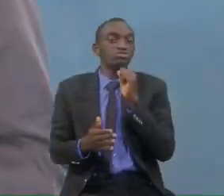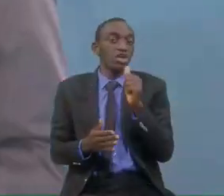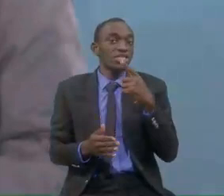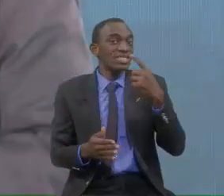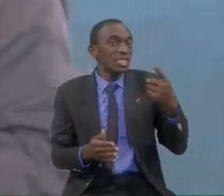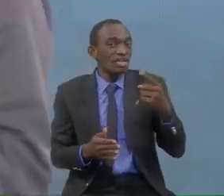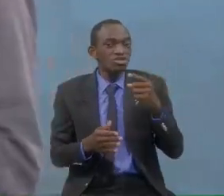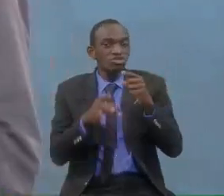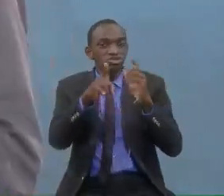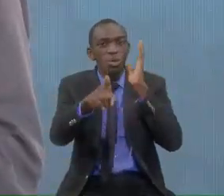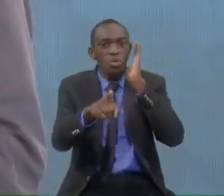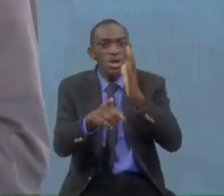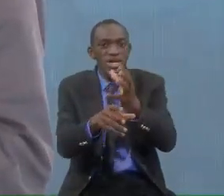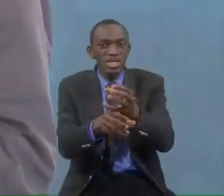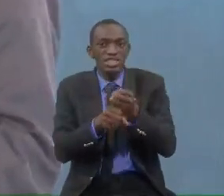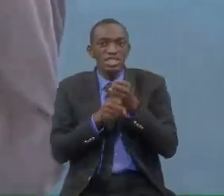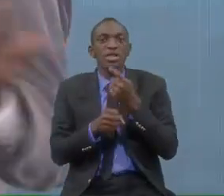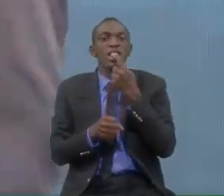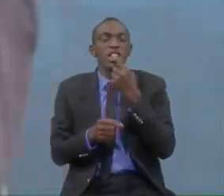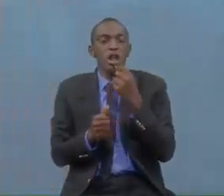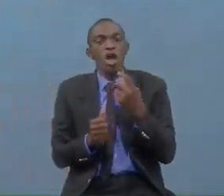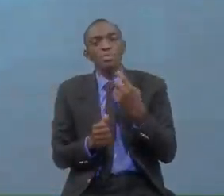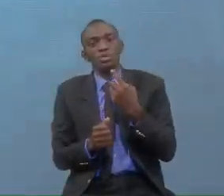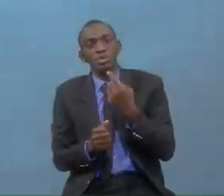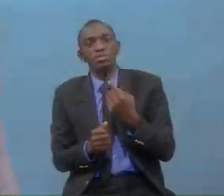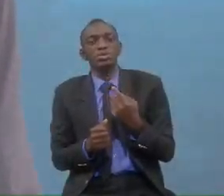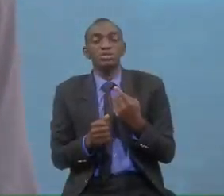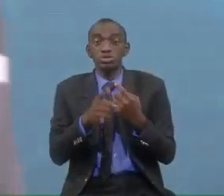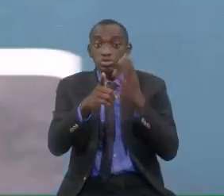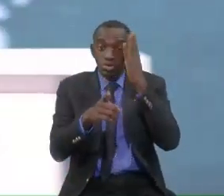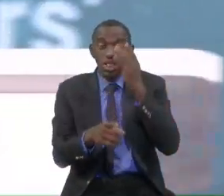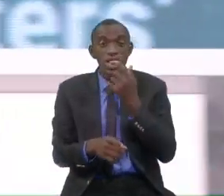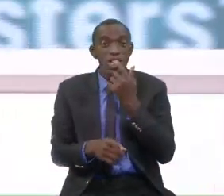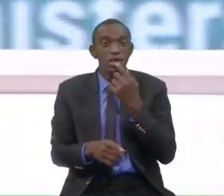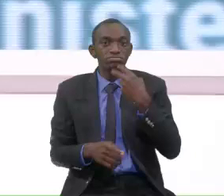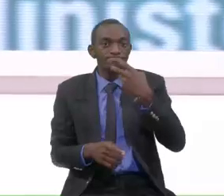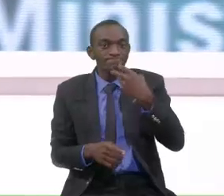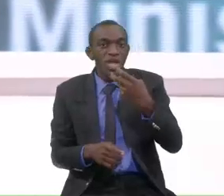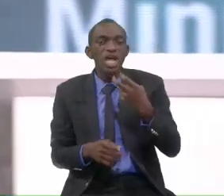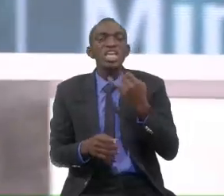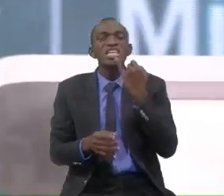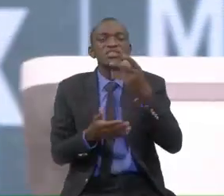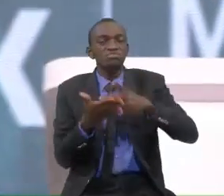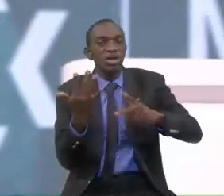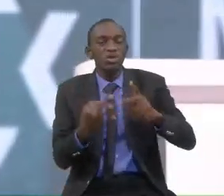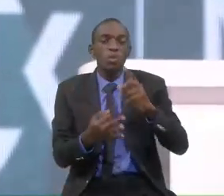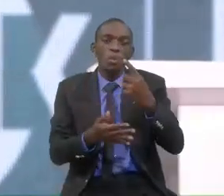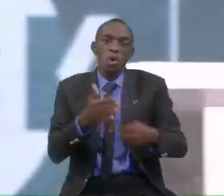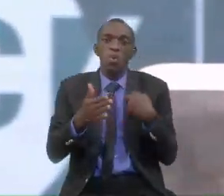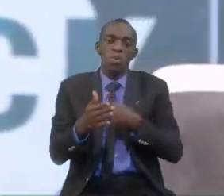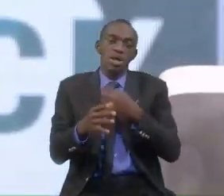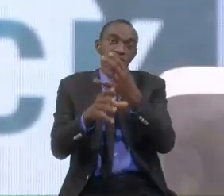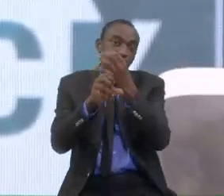Ye shall receive tongues. You know, tongues is part of what we receive. But